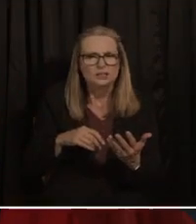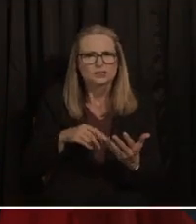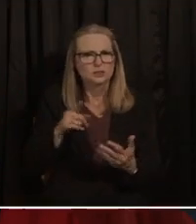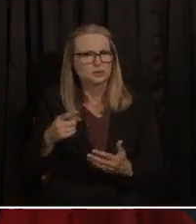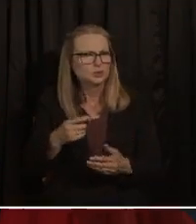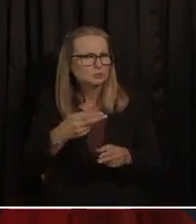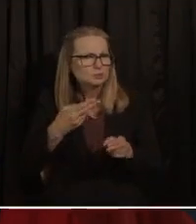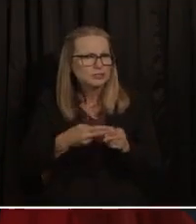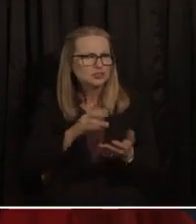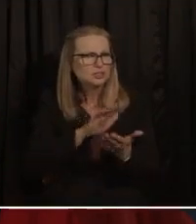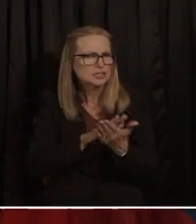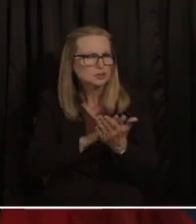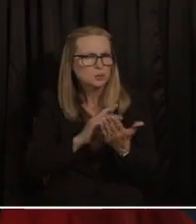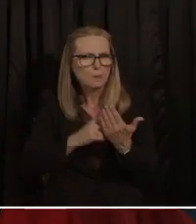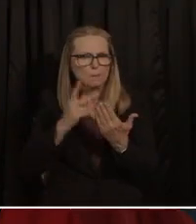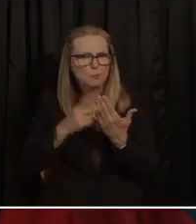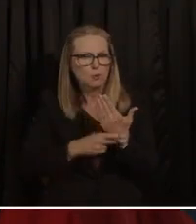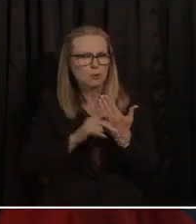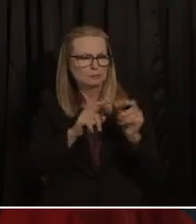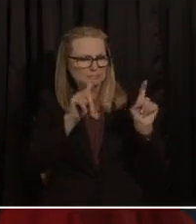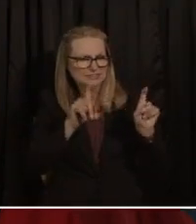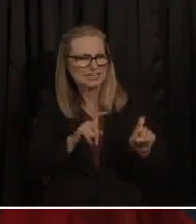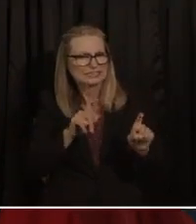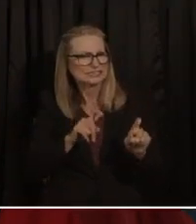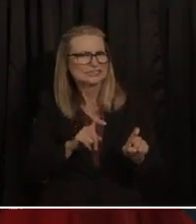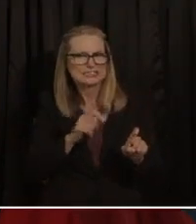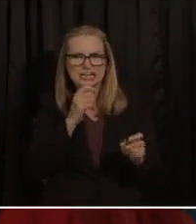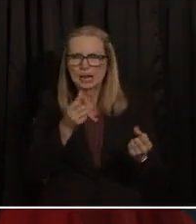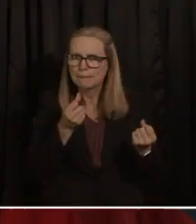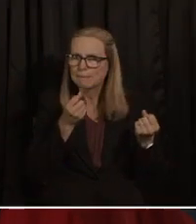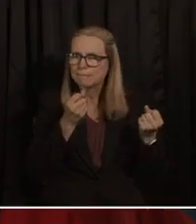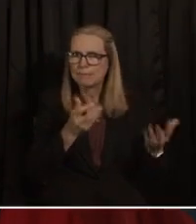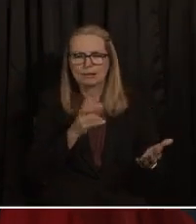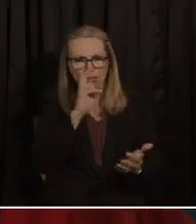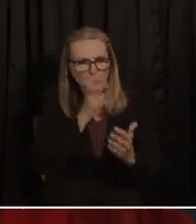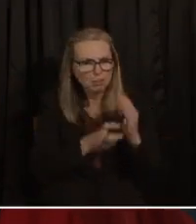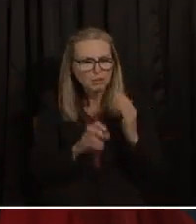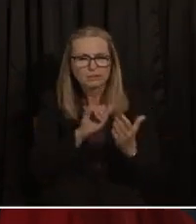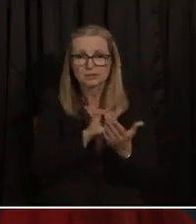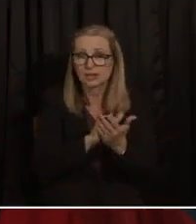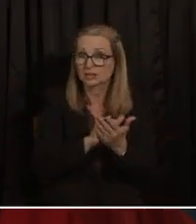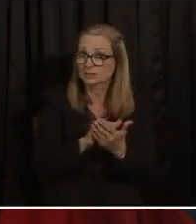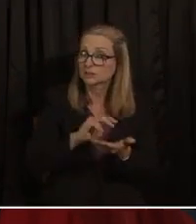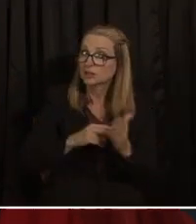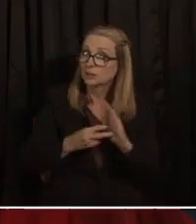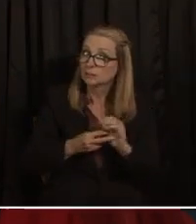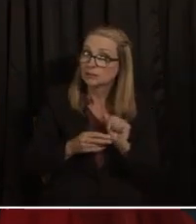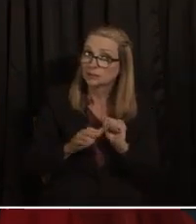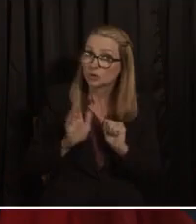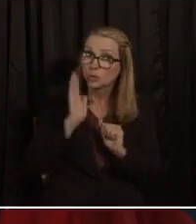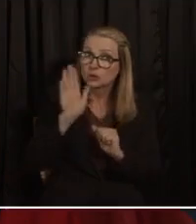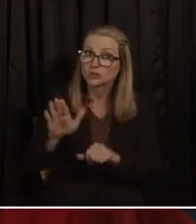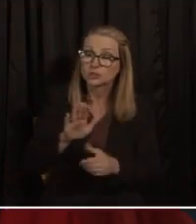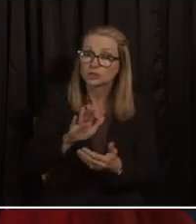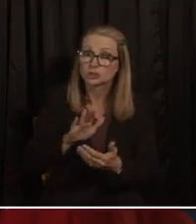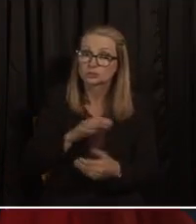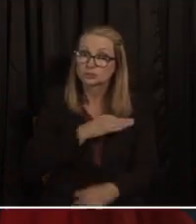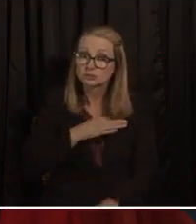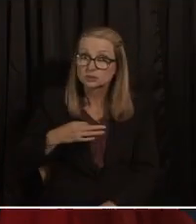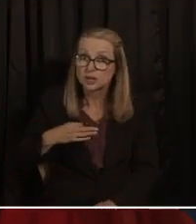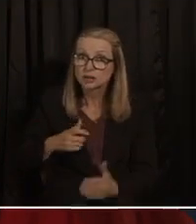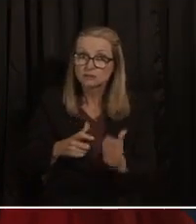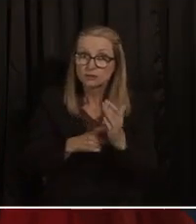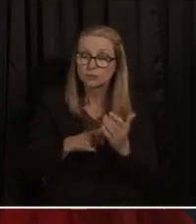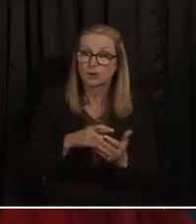school testing program. Would there be an opportunity for you and your staff to mandate masks within the